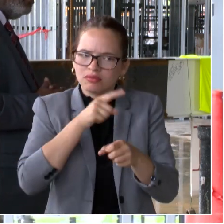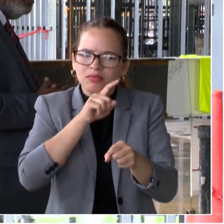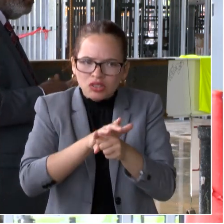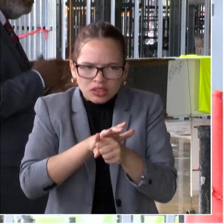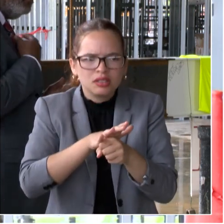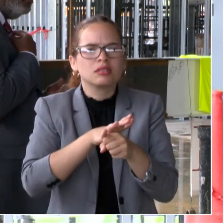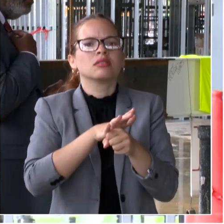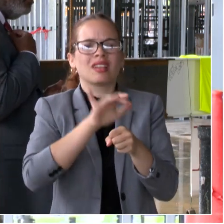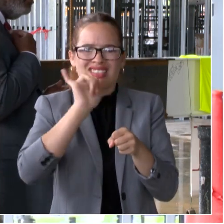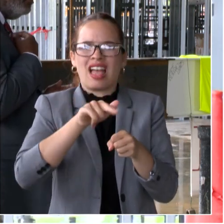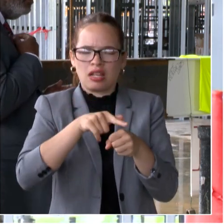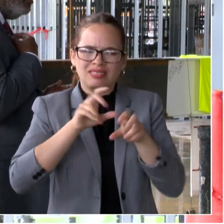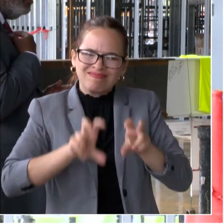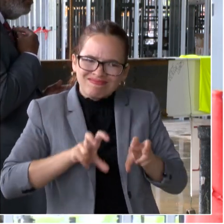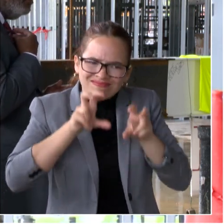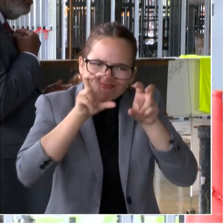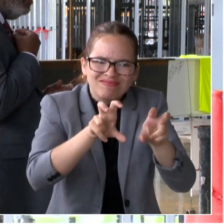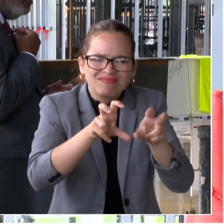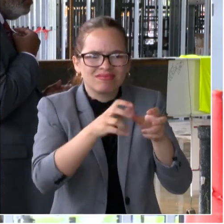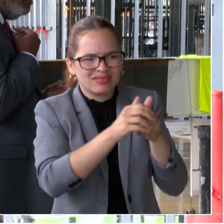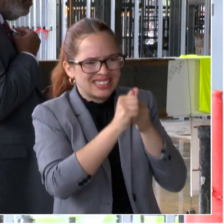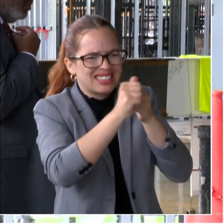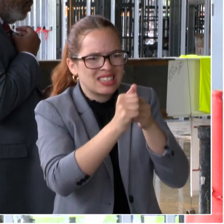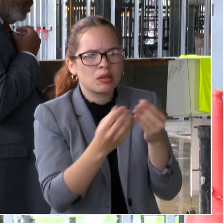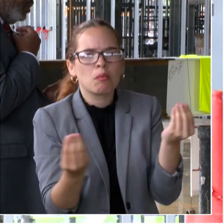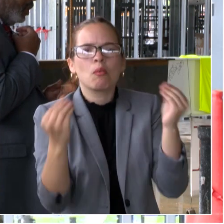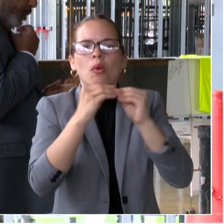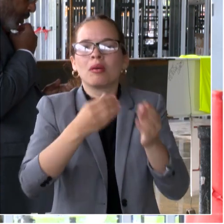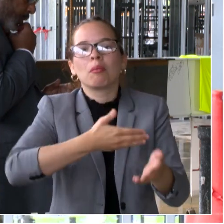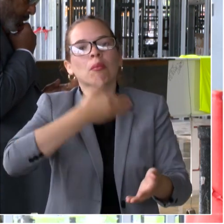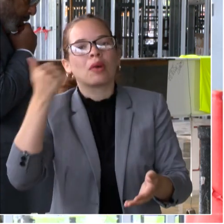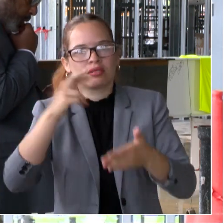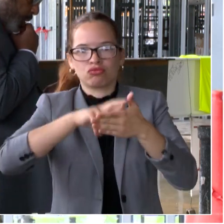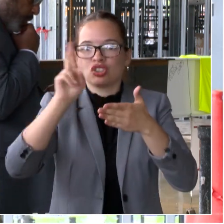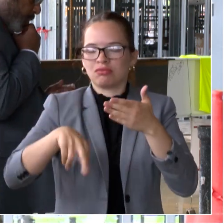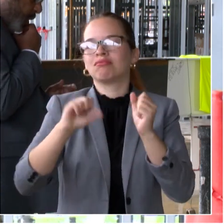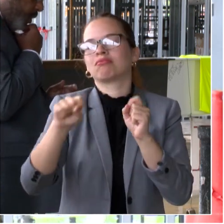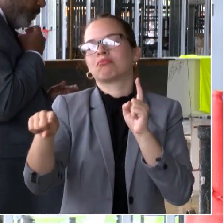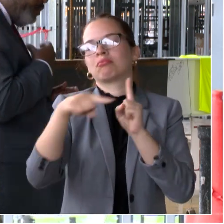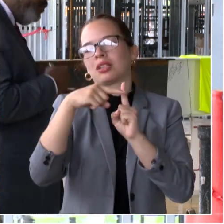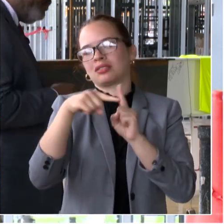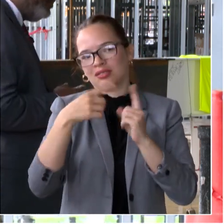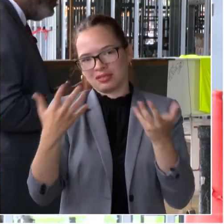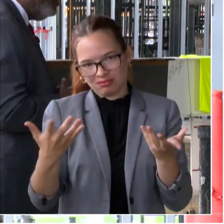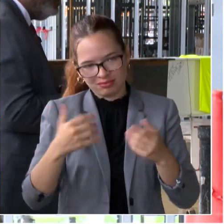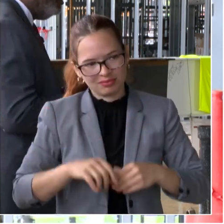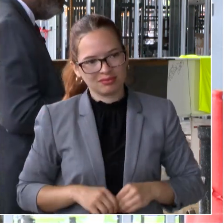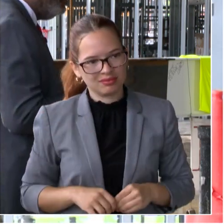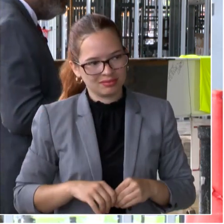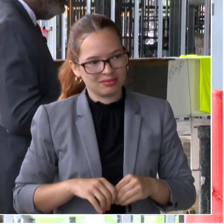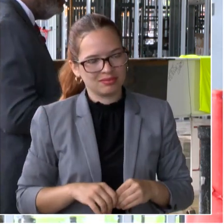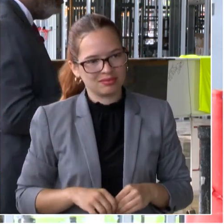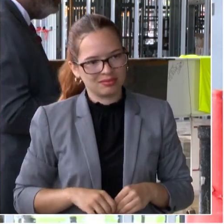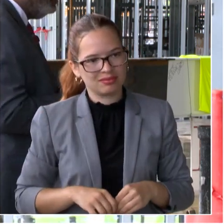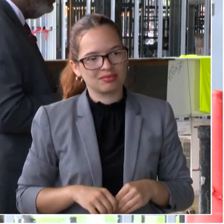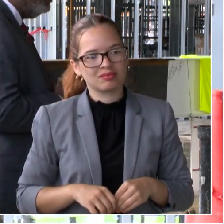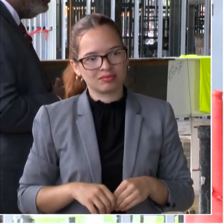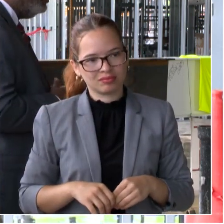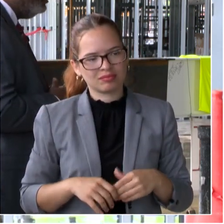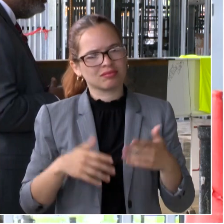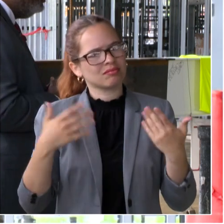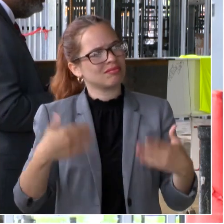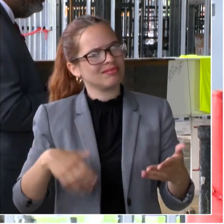that we continue to train the next generation of healthcare professionals, and that we also dedicate substantial resources to the research